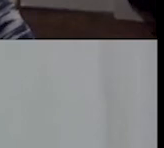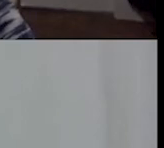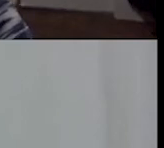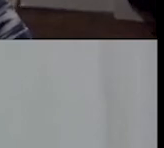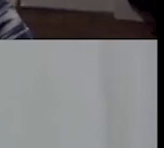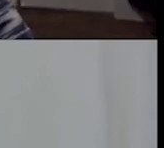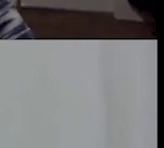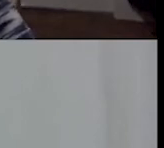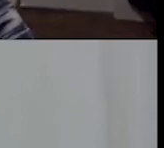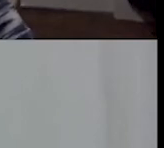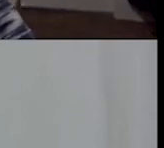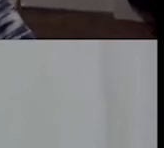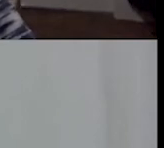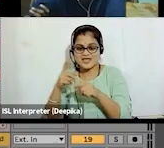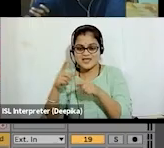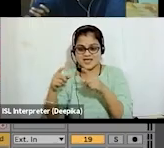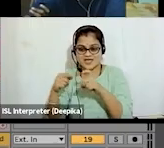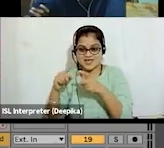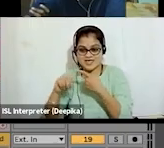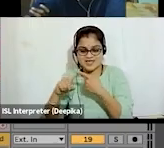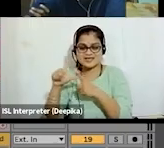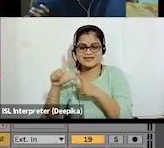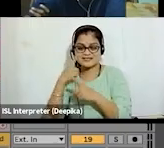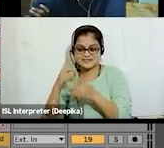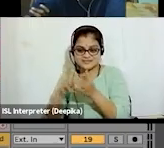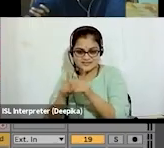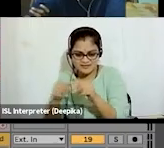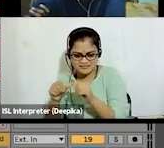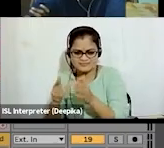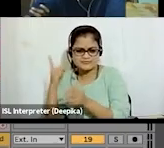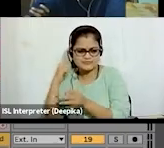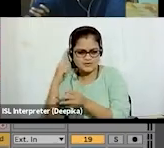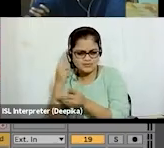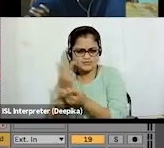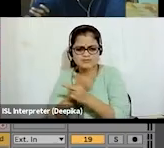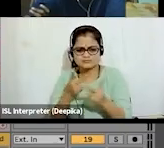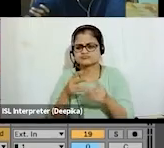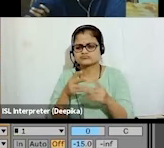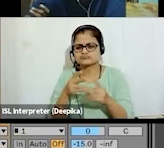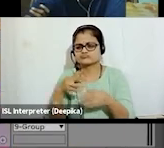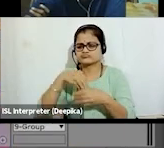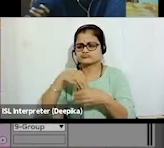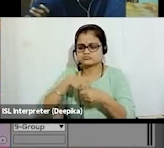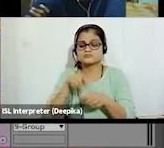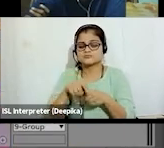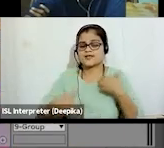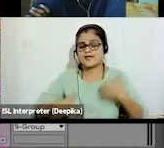and very human and organic sounds at the same time. So that's, I think, a really interesting and amazing achievement that you had